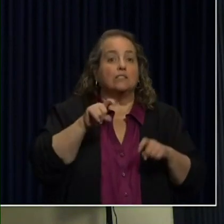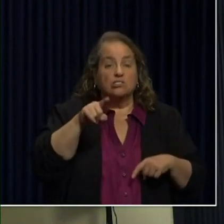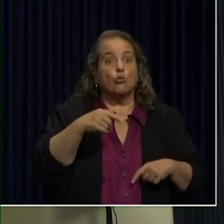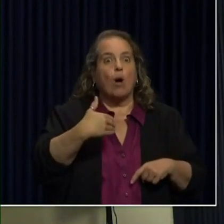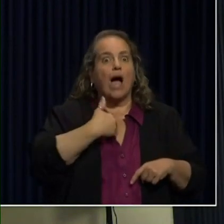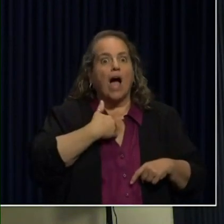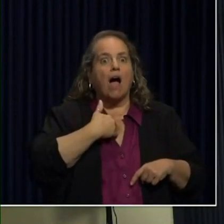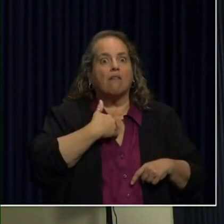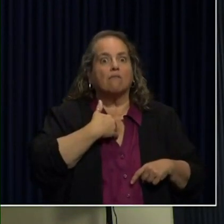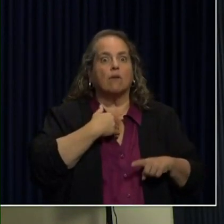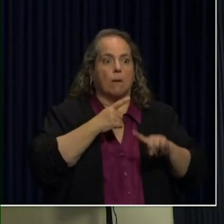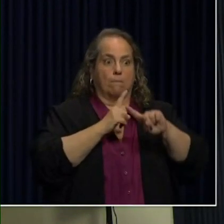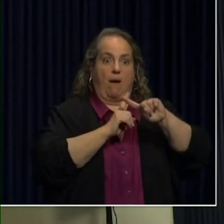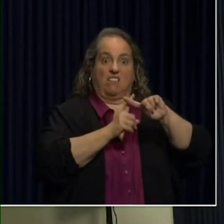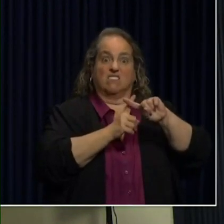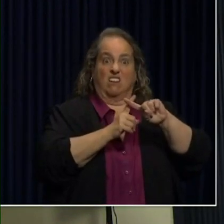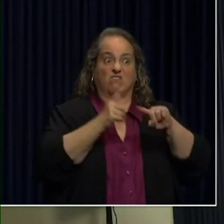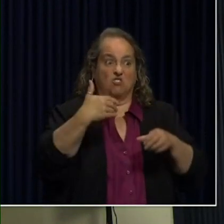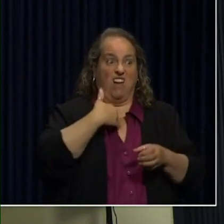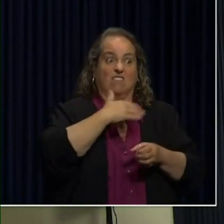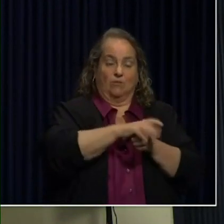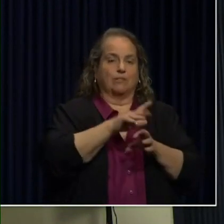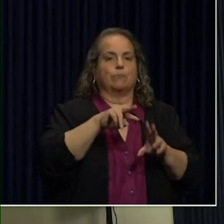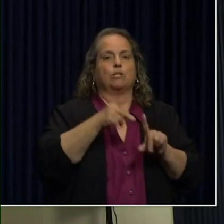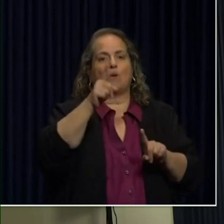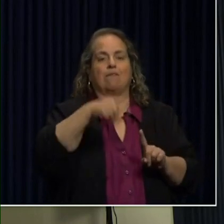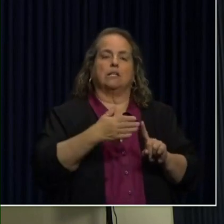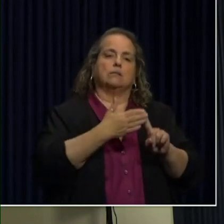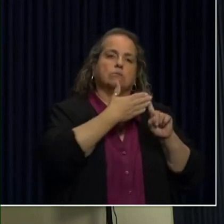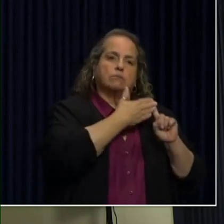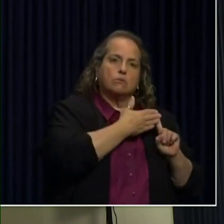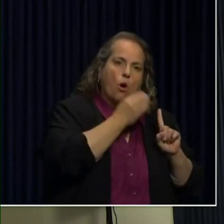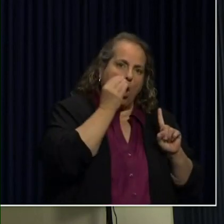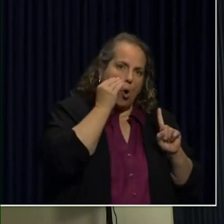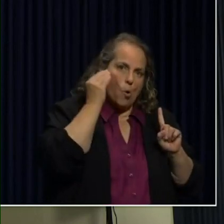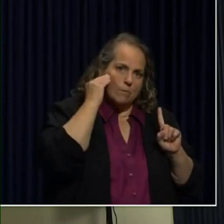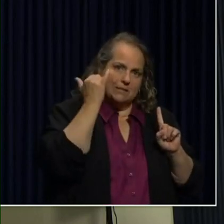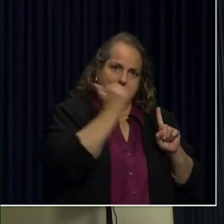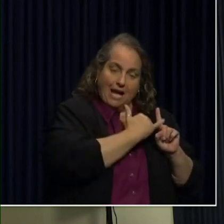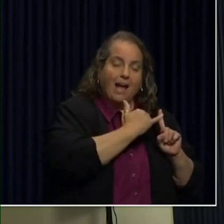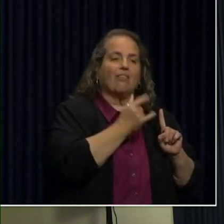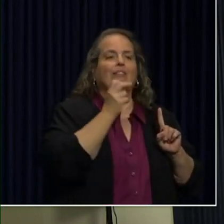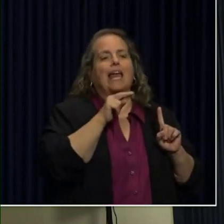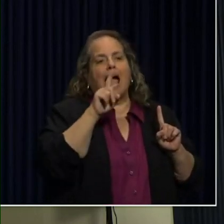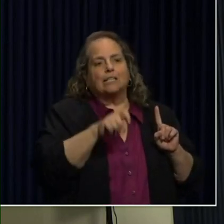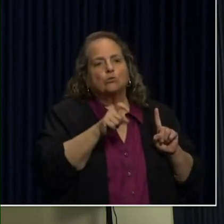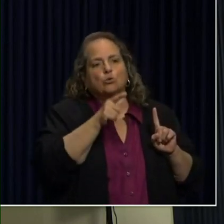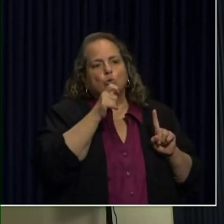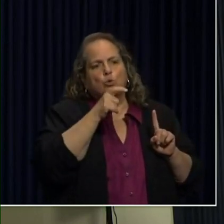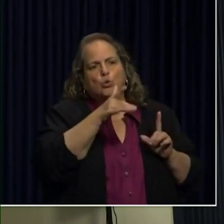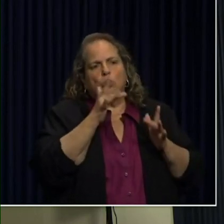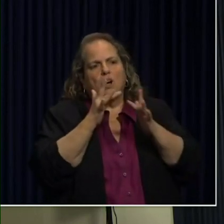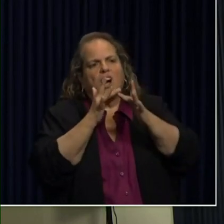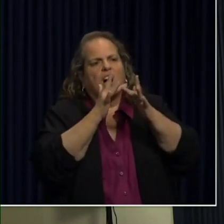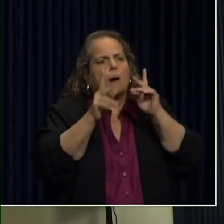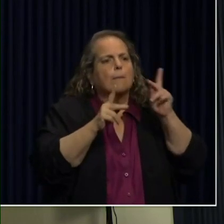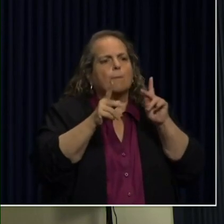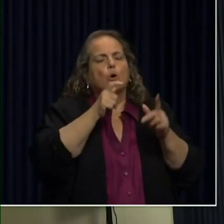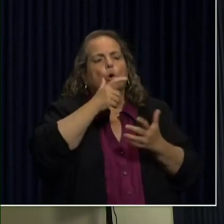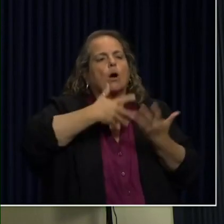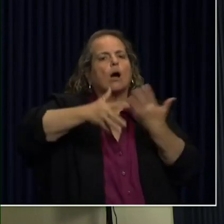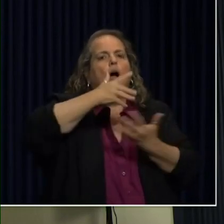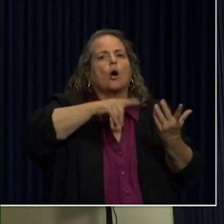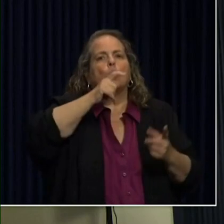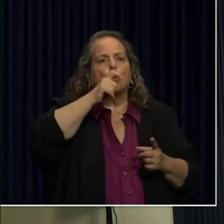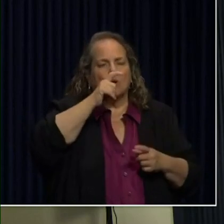in contact with, and having those people self-isolate, because we're going to have to work very hard for quite a while ahead to contain